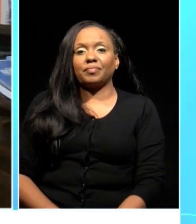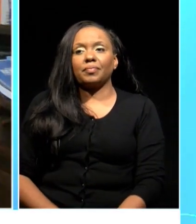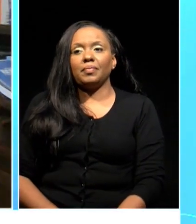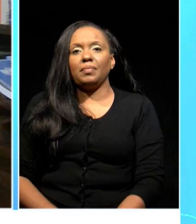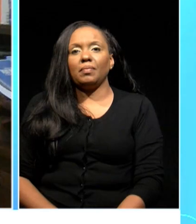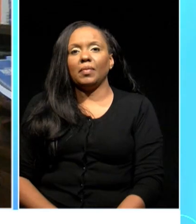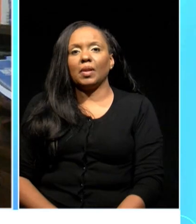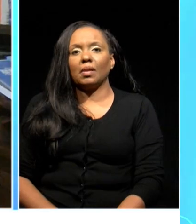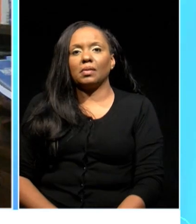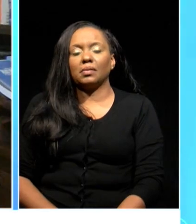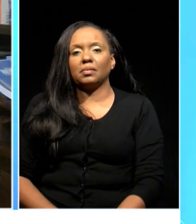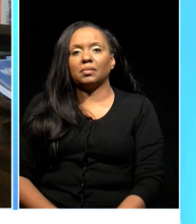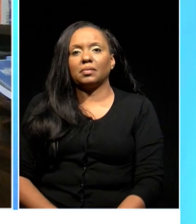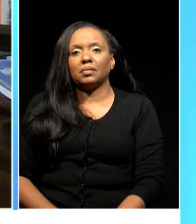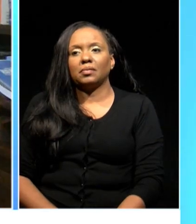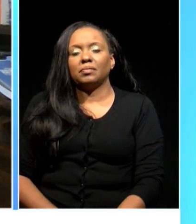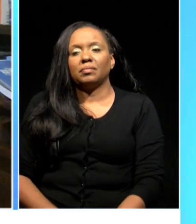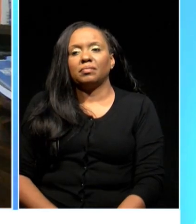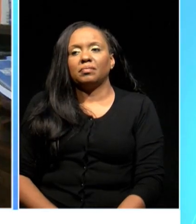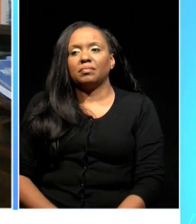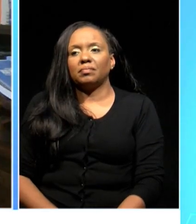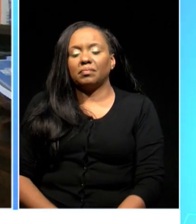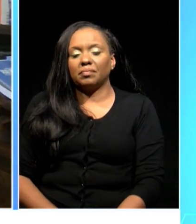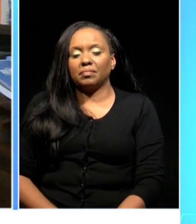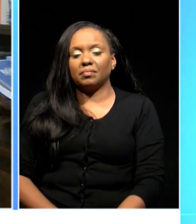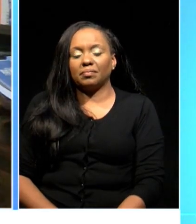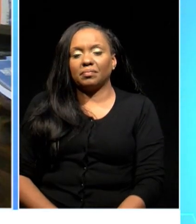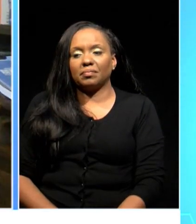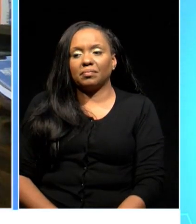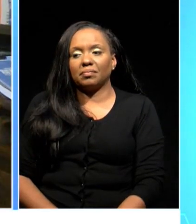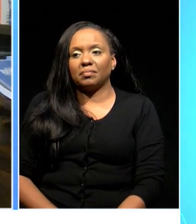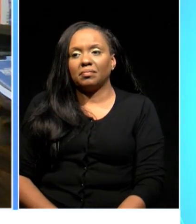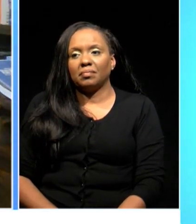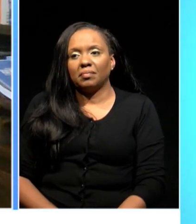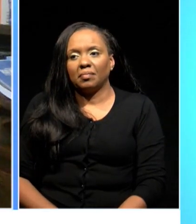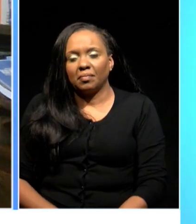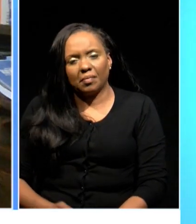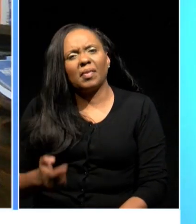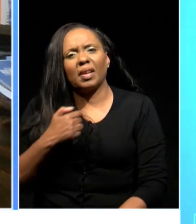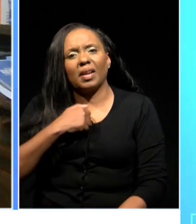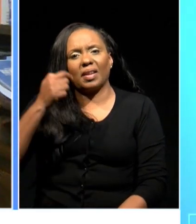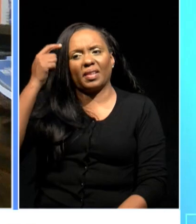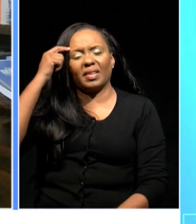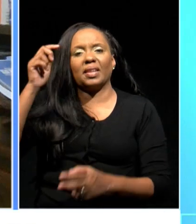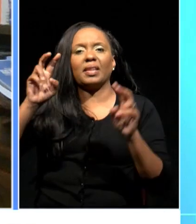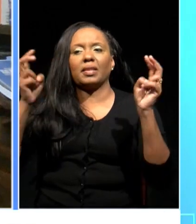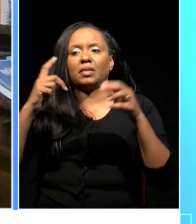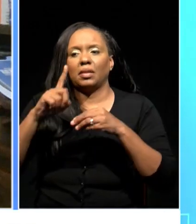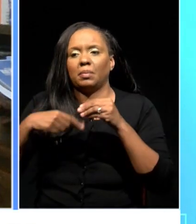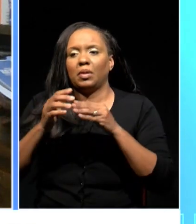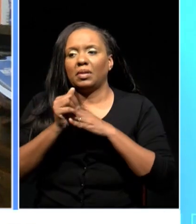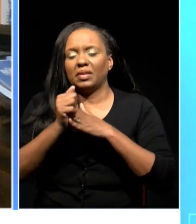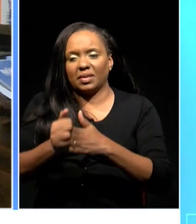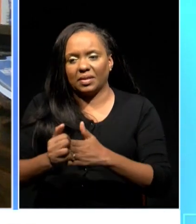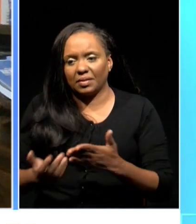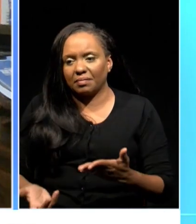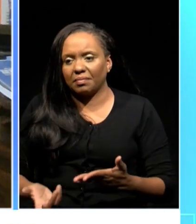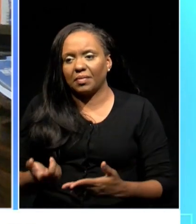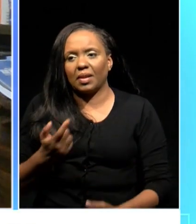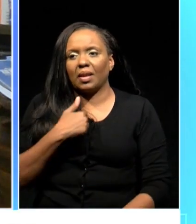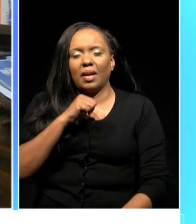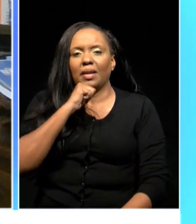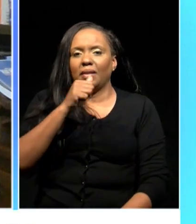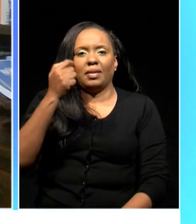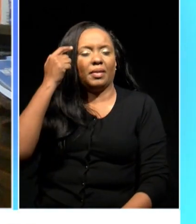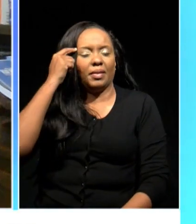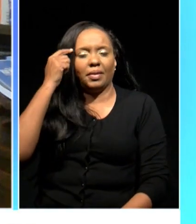and what are you referring to, you are referring to, is the issue of leadership. And I don't think anybody in this panel going to disagree that,